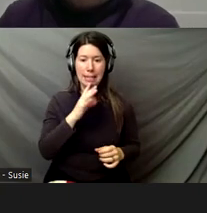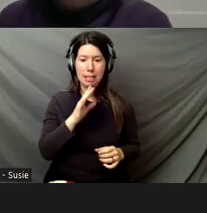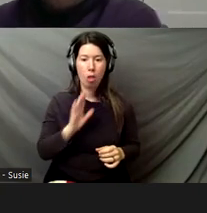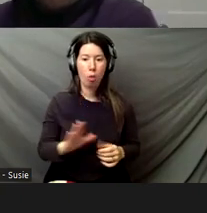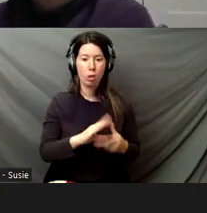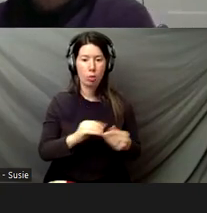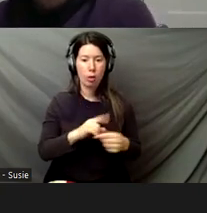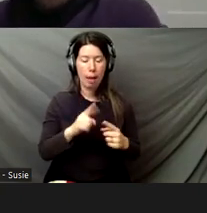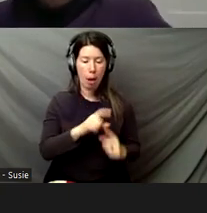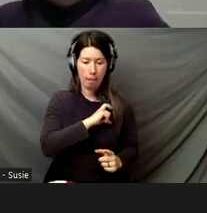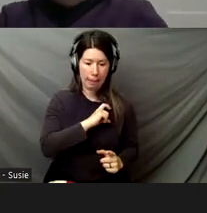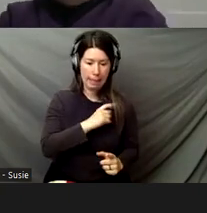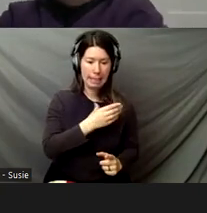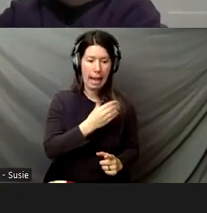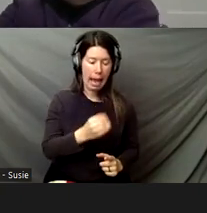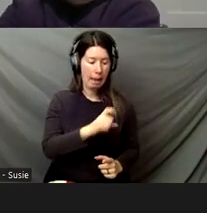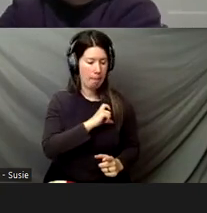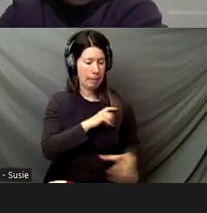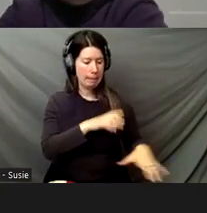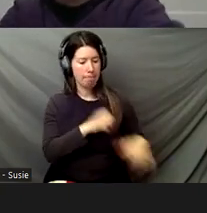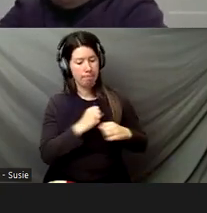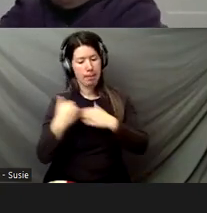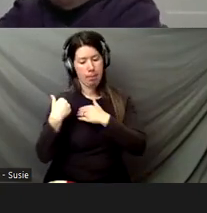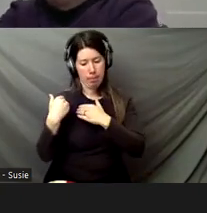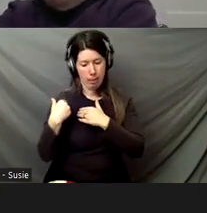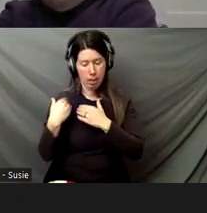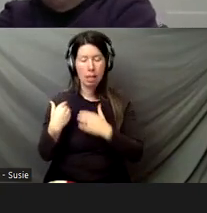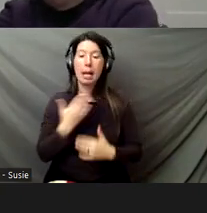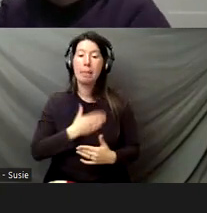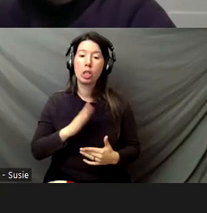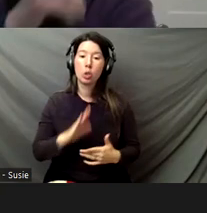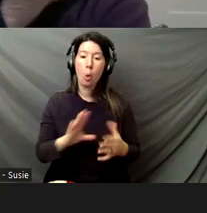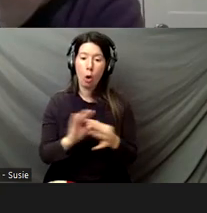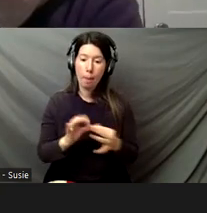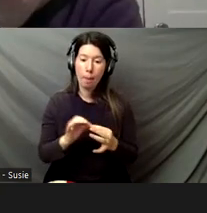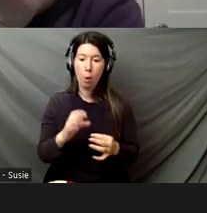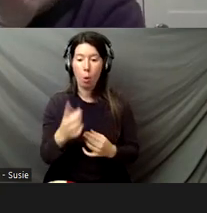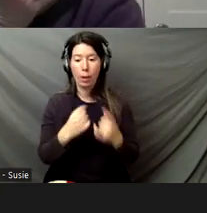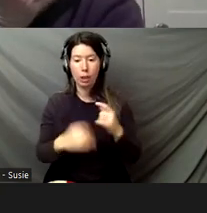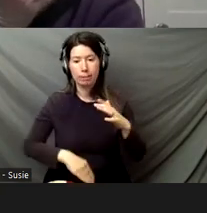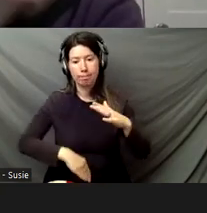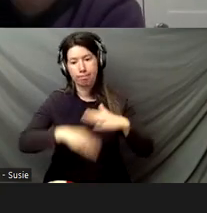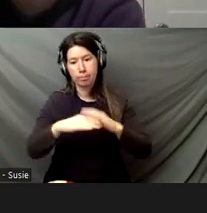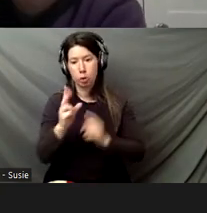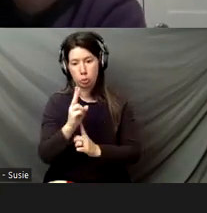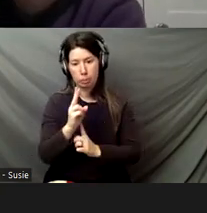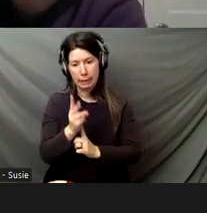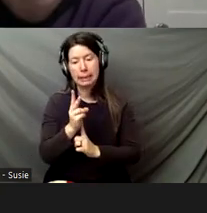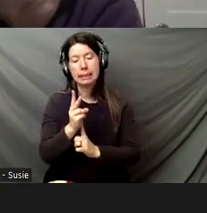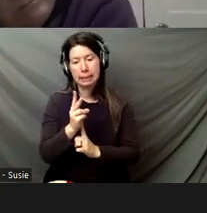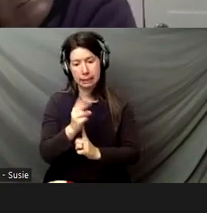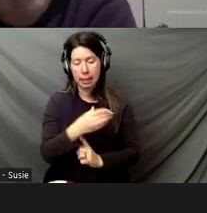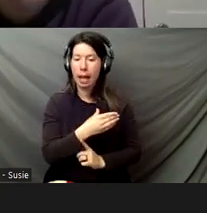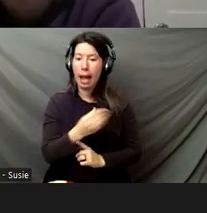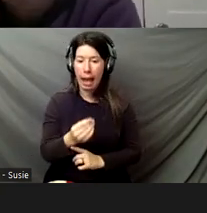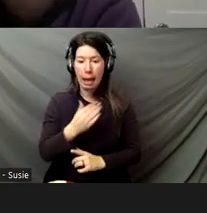accountability. We ask members of the public to keep their comments or questions to 2 minutes in length and to raise